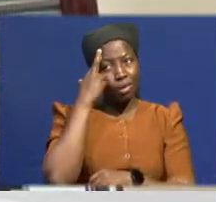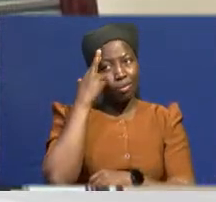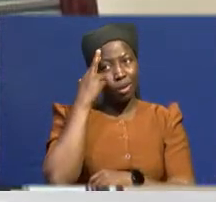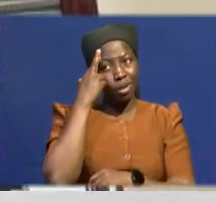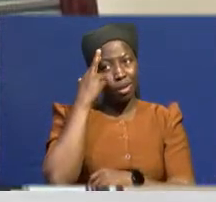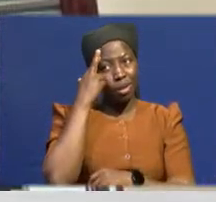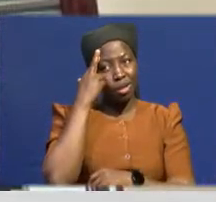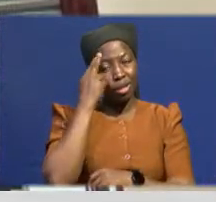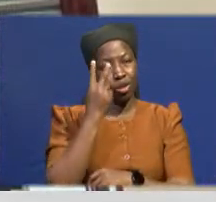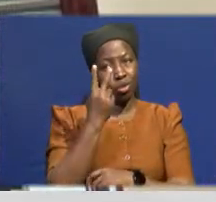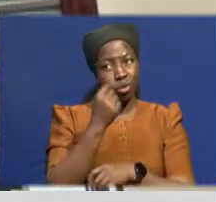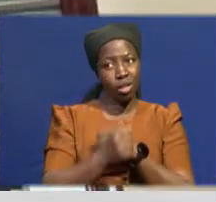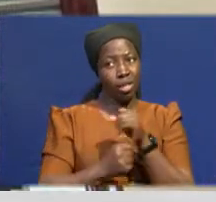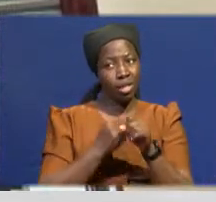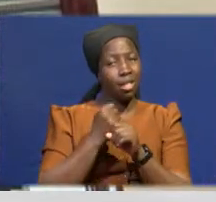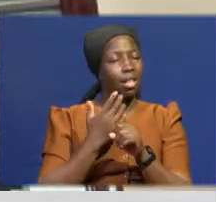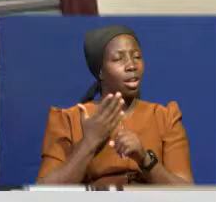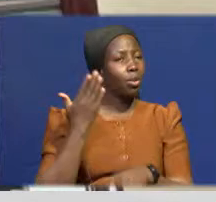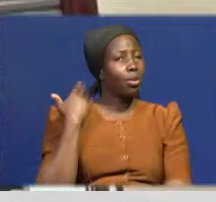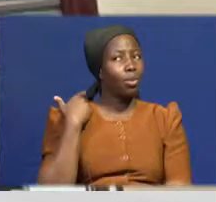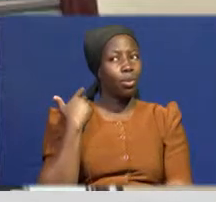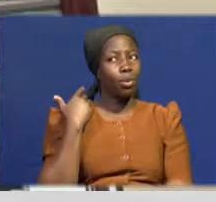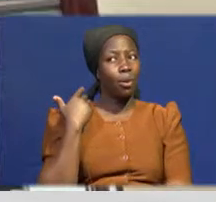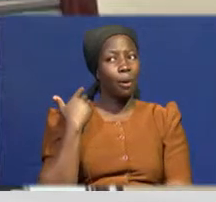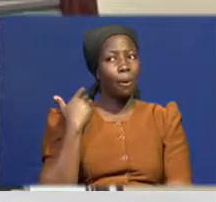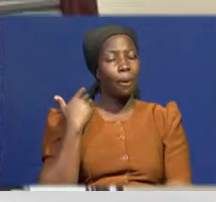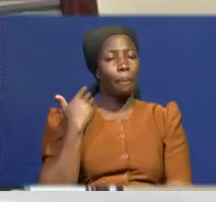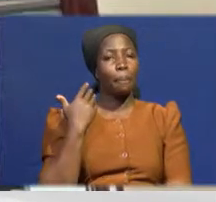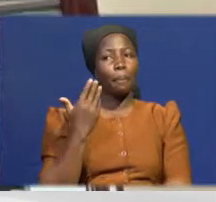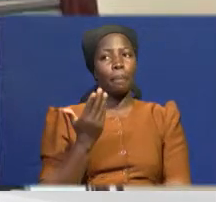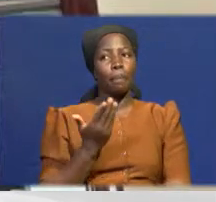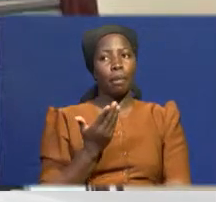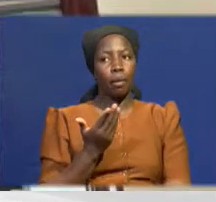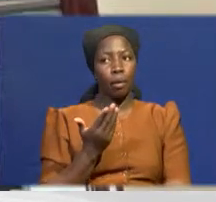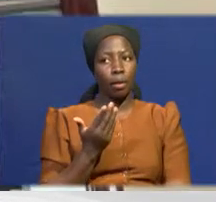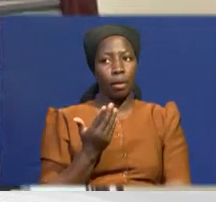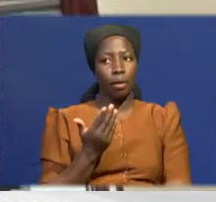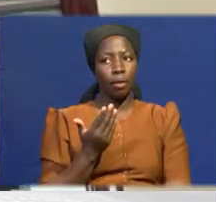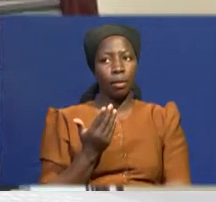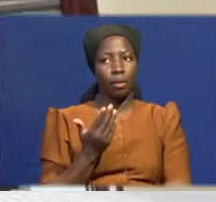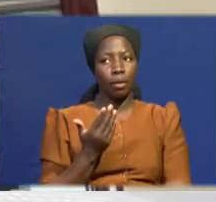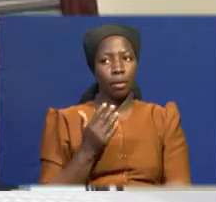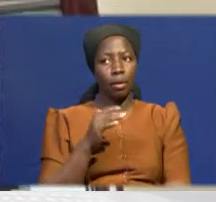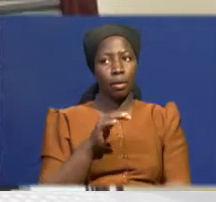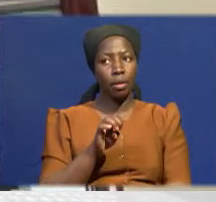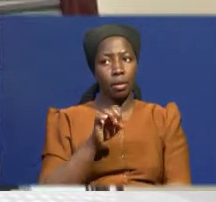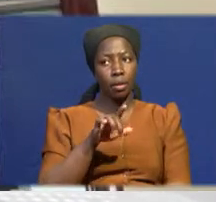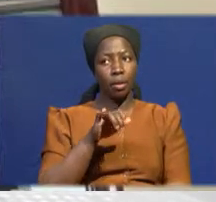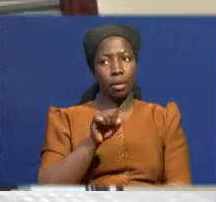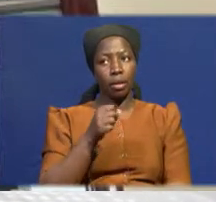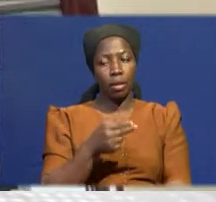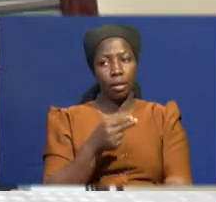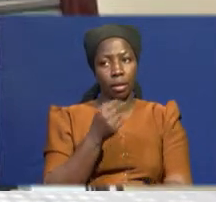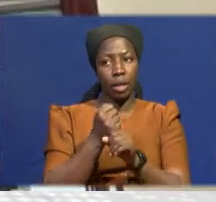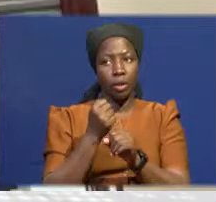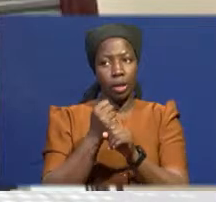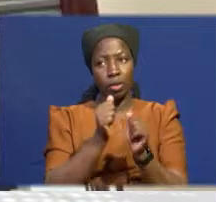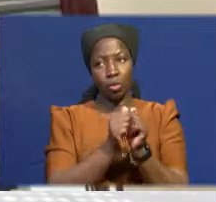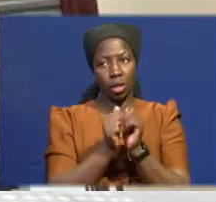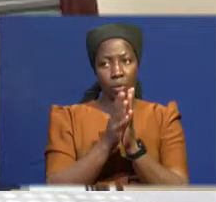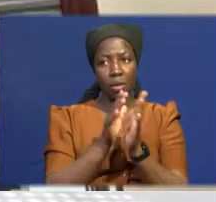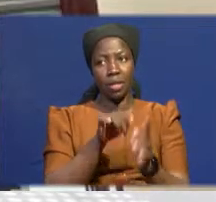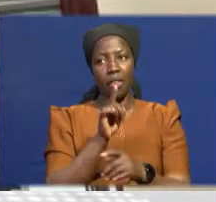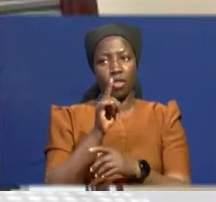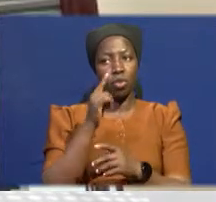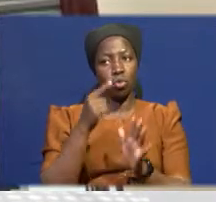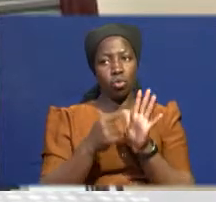Kenyans 2 years ago in Commonwealth Games. Well, Elish was my ambassador, so we worked with her just to prove that we could